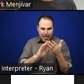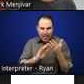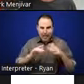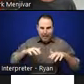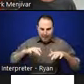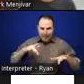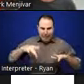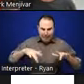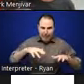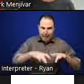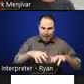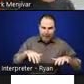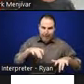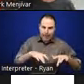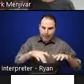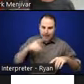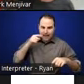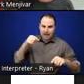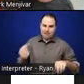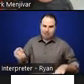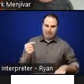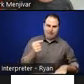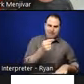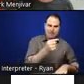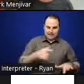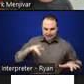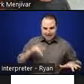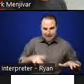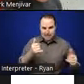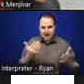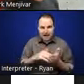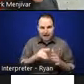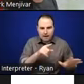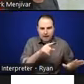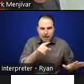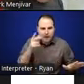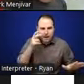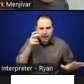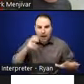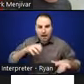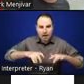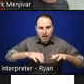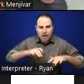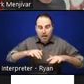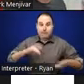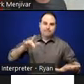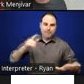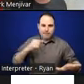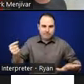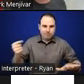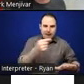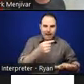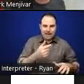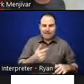I would type a little bit. I would back up a little bit. I would hit play again. And this process of doing about 80 interviews in this